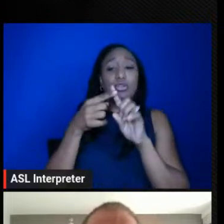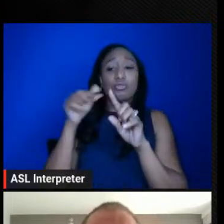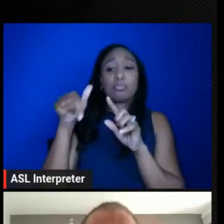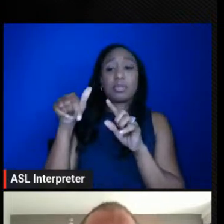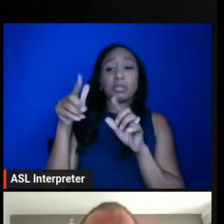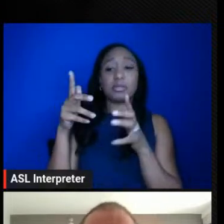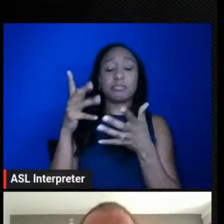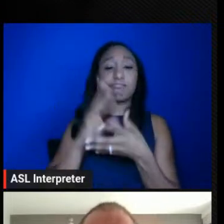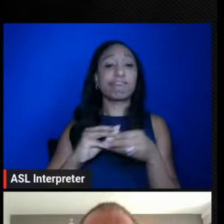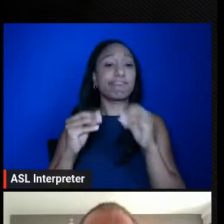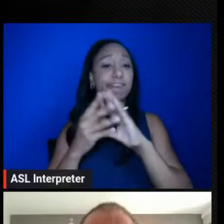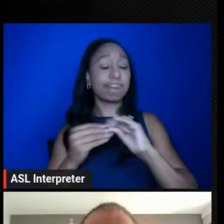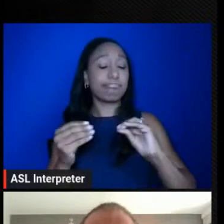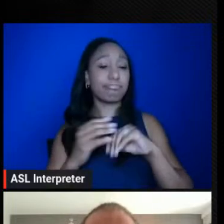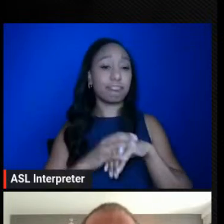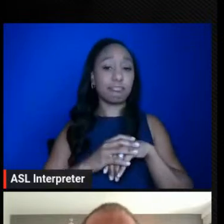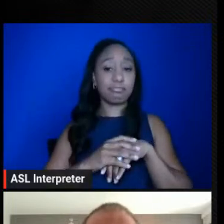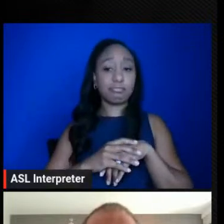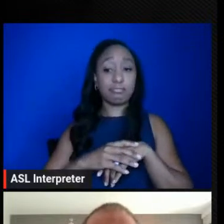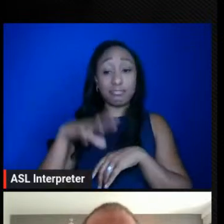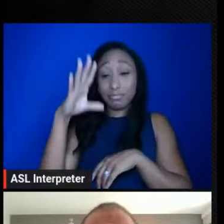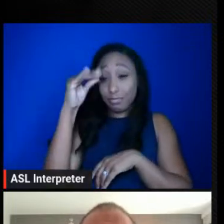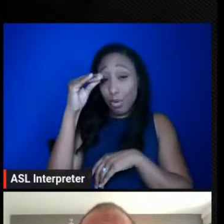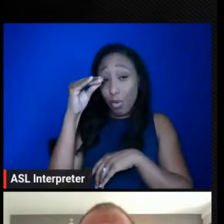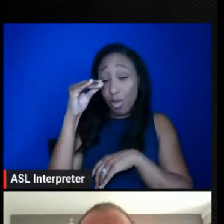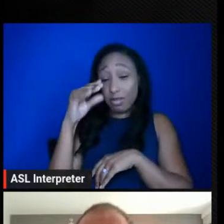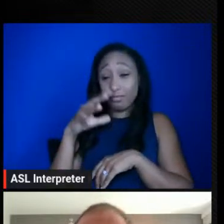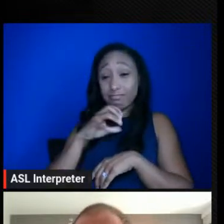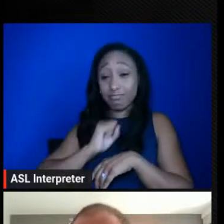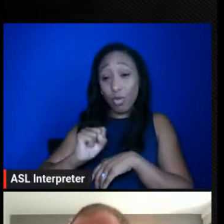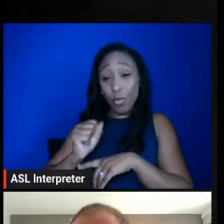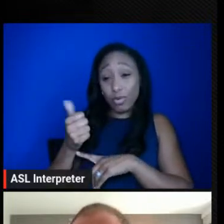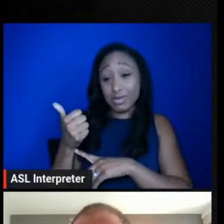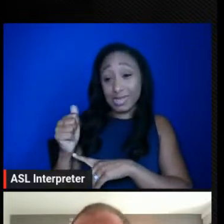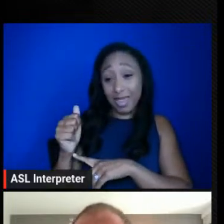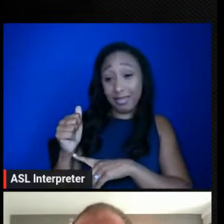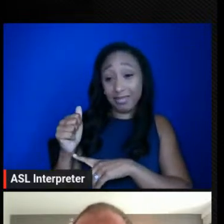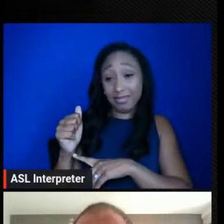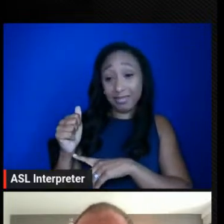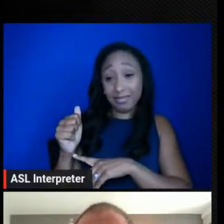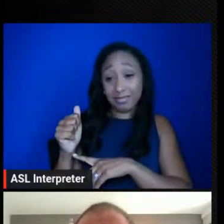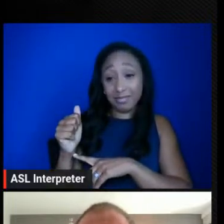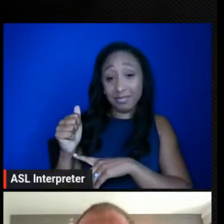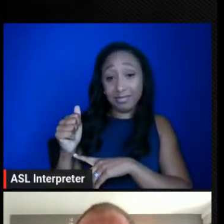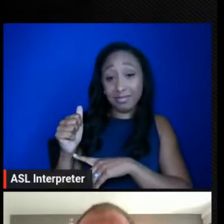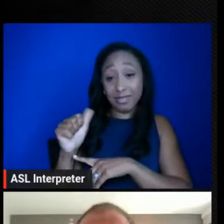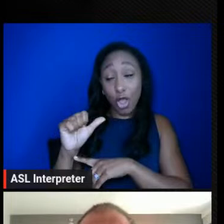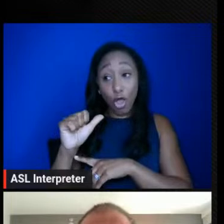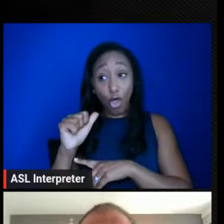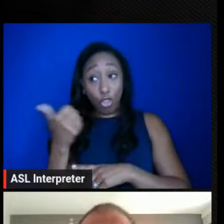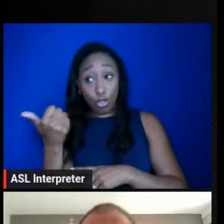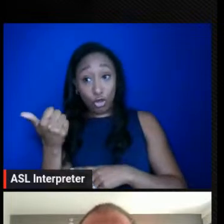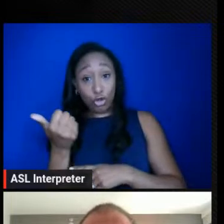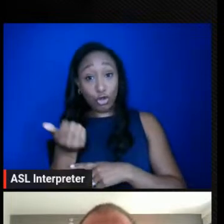A 10-year-old boy and 4 other free children were dragged into slavery.